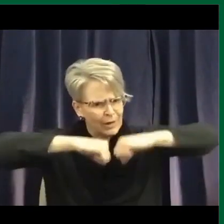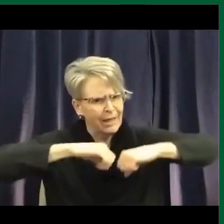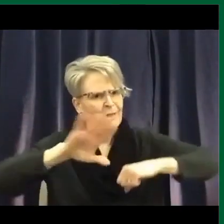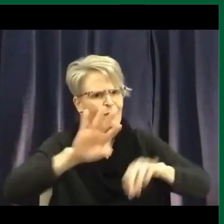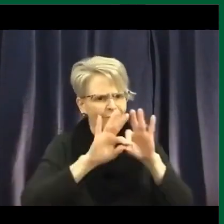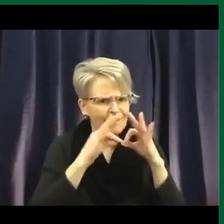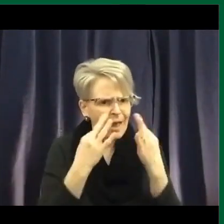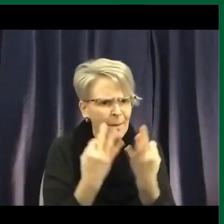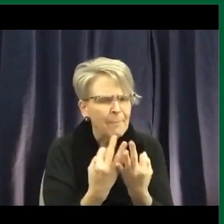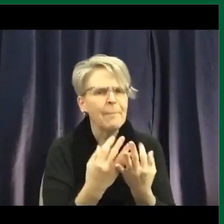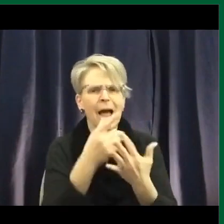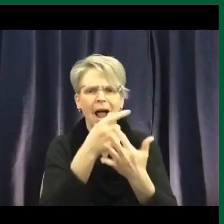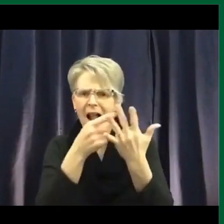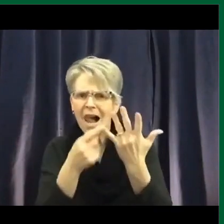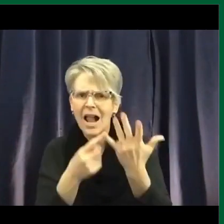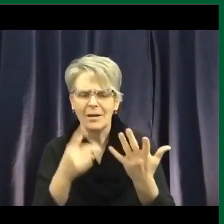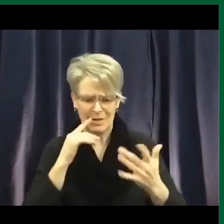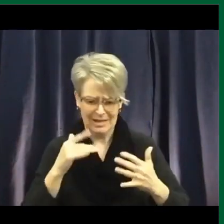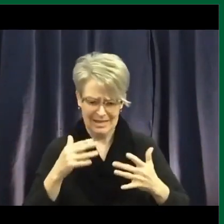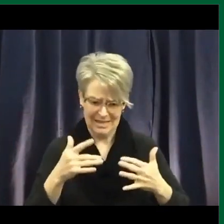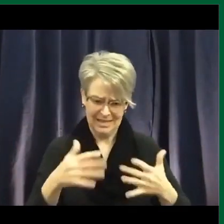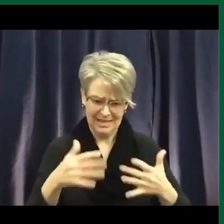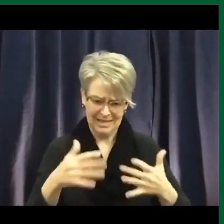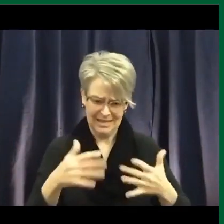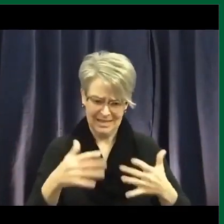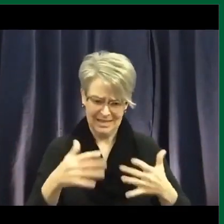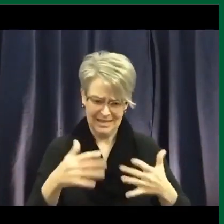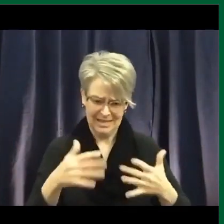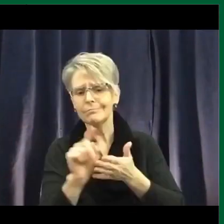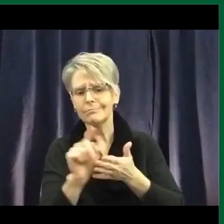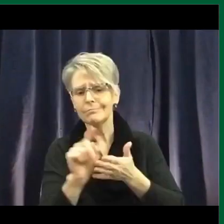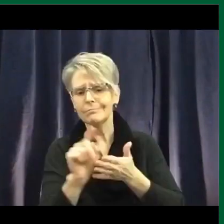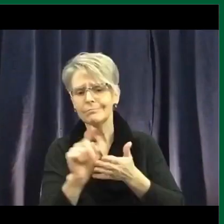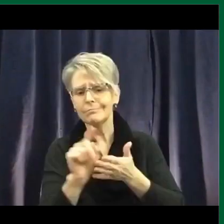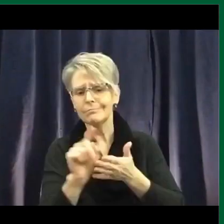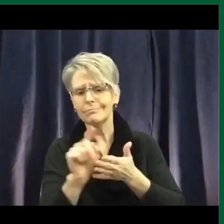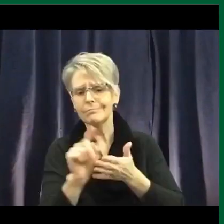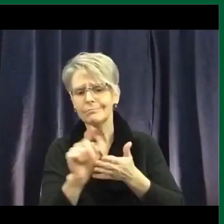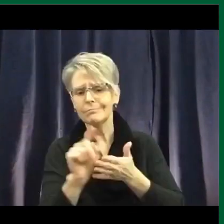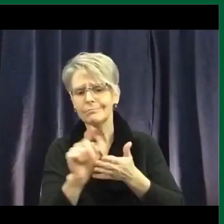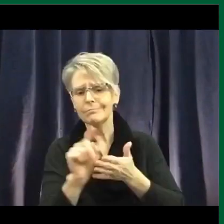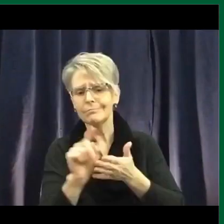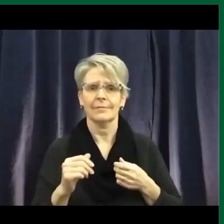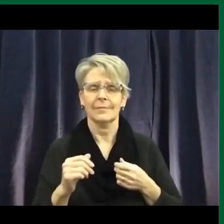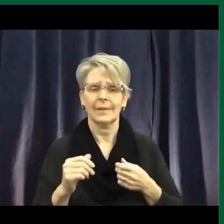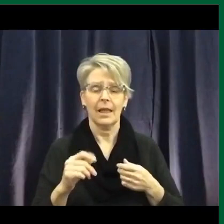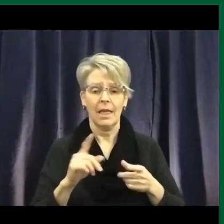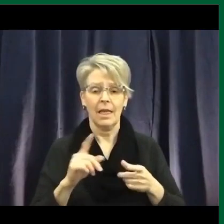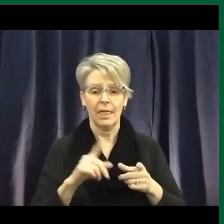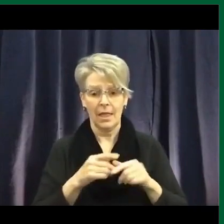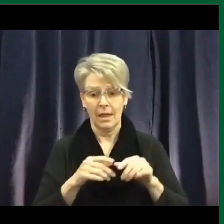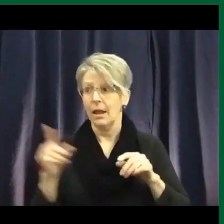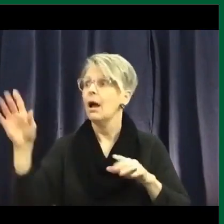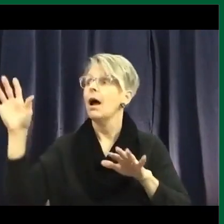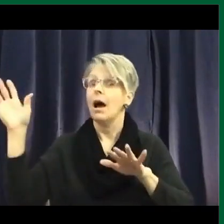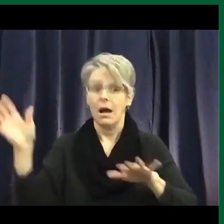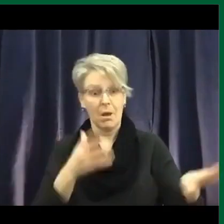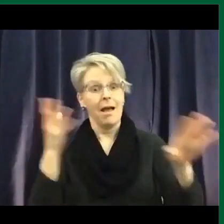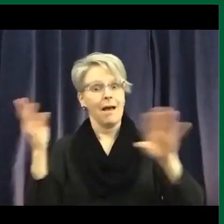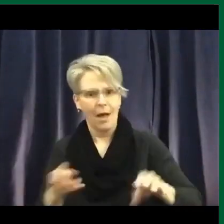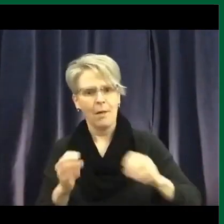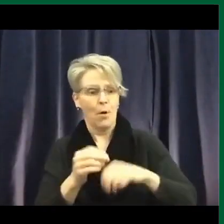go through the next number of days and weeks. As we get into a time where vaccines are far more accessible than